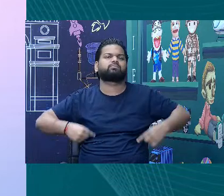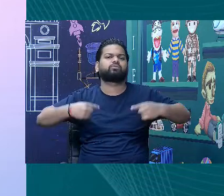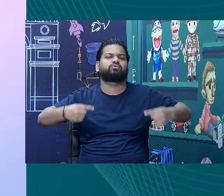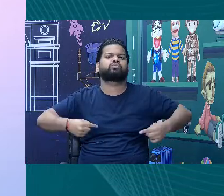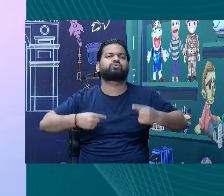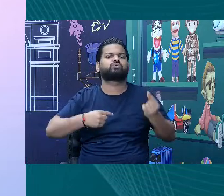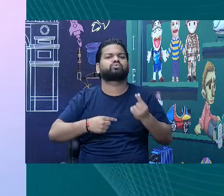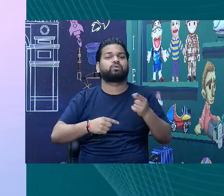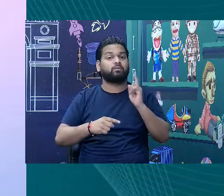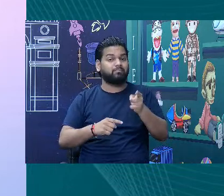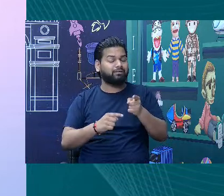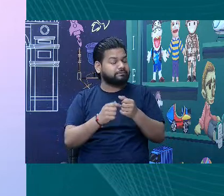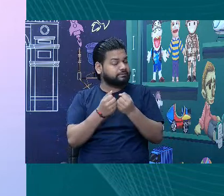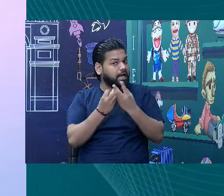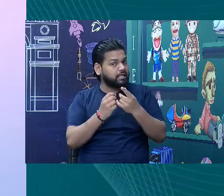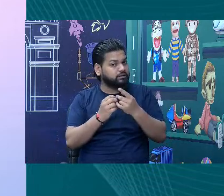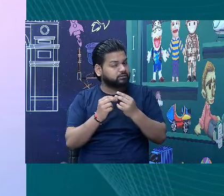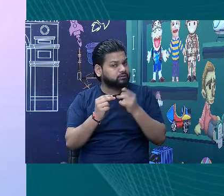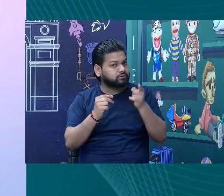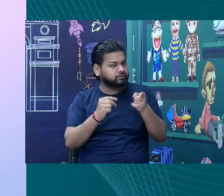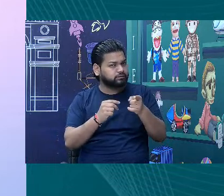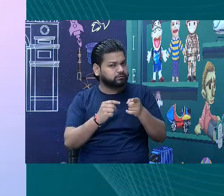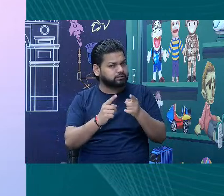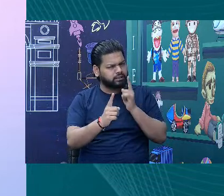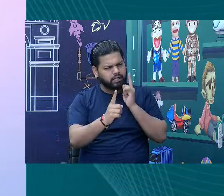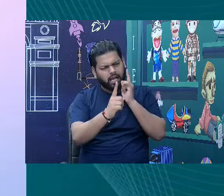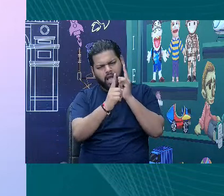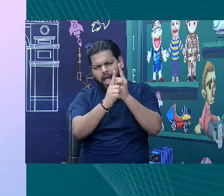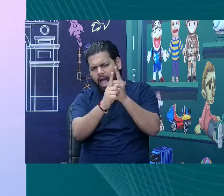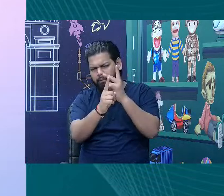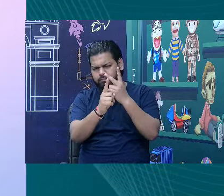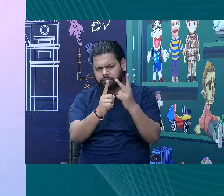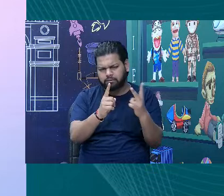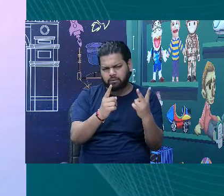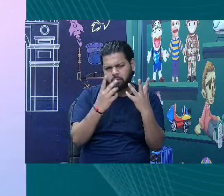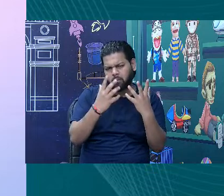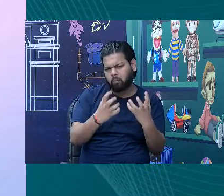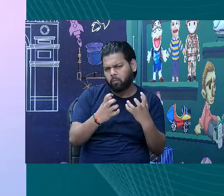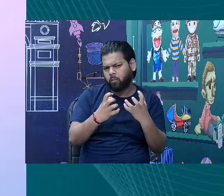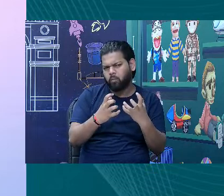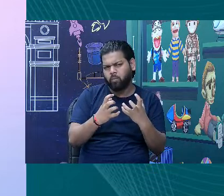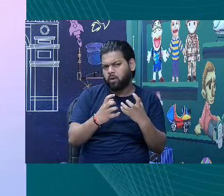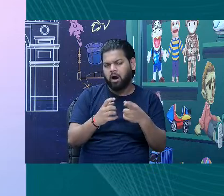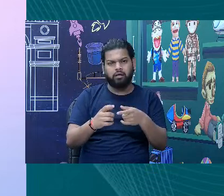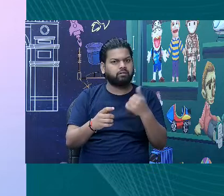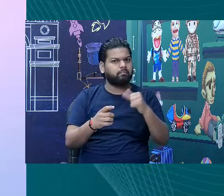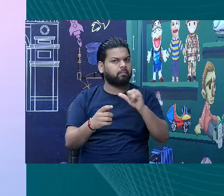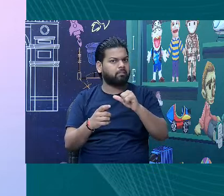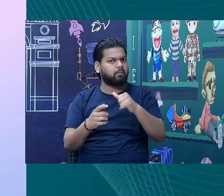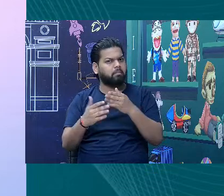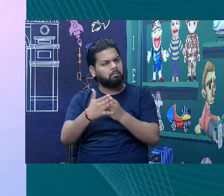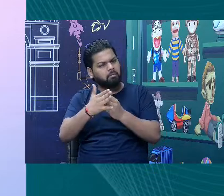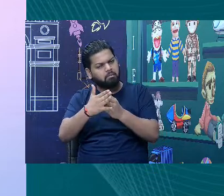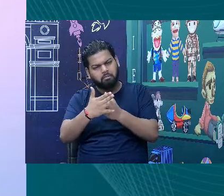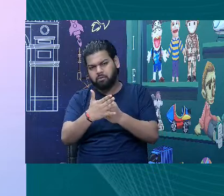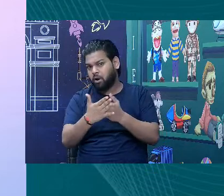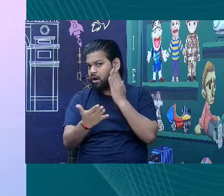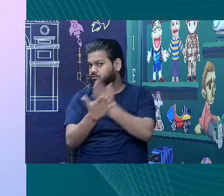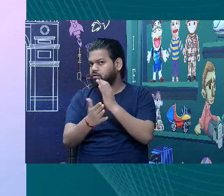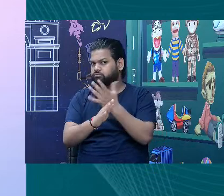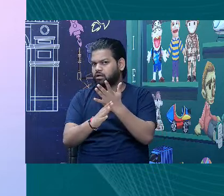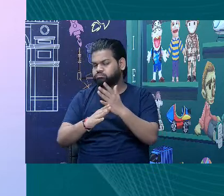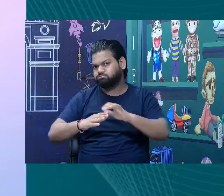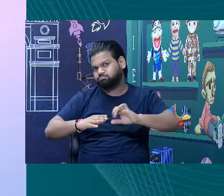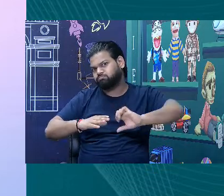from achieving greatness. Right. He became a successful writer, journalist and an actor also, who right now lives in London. Okay.